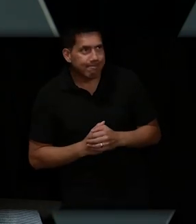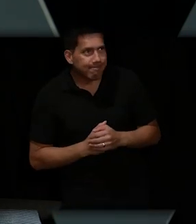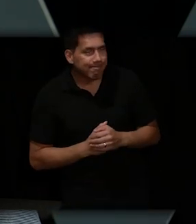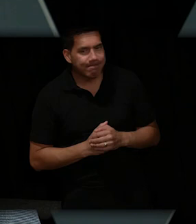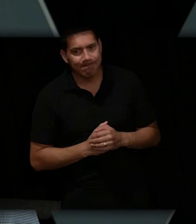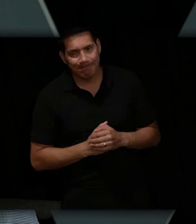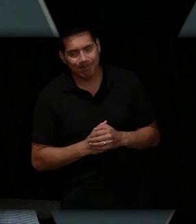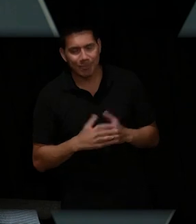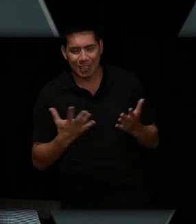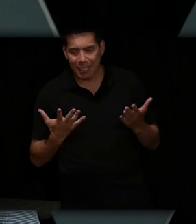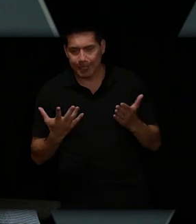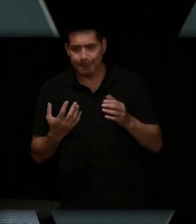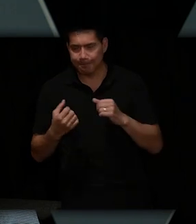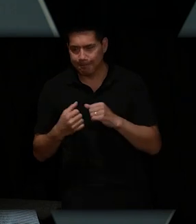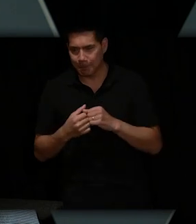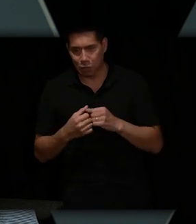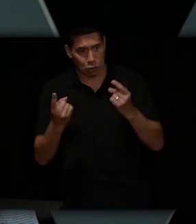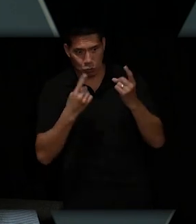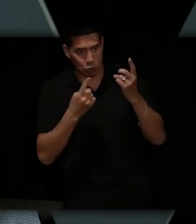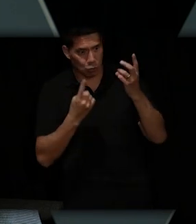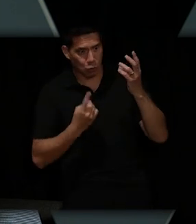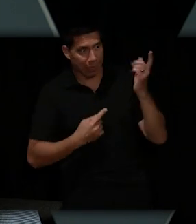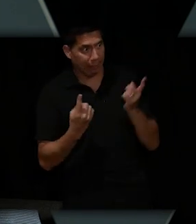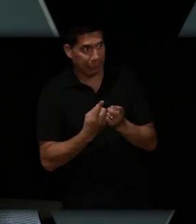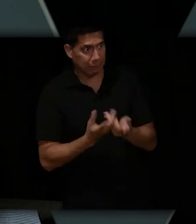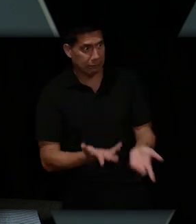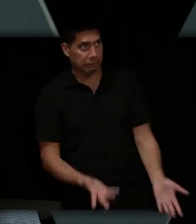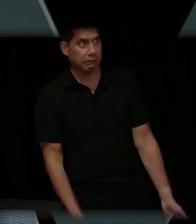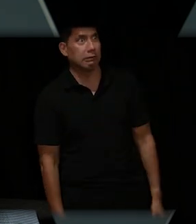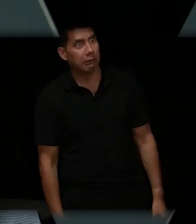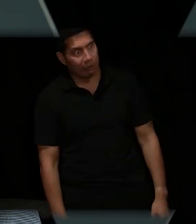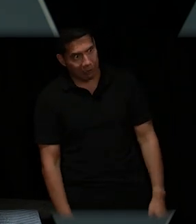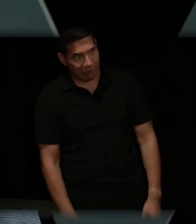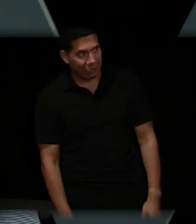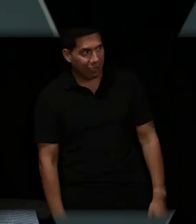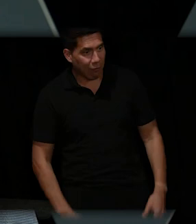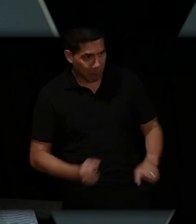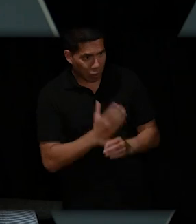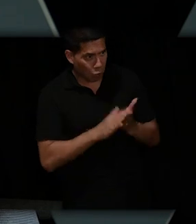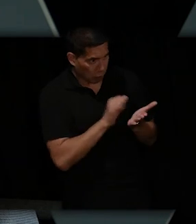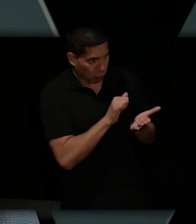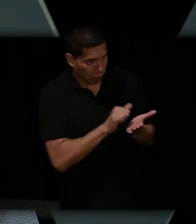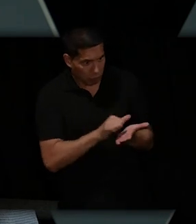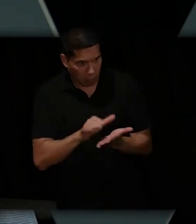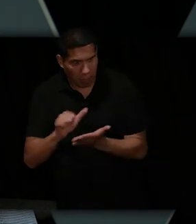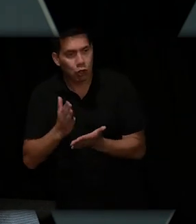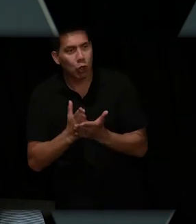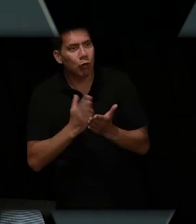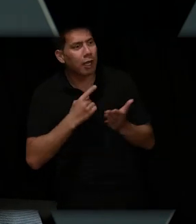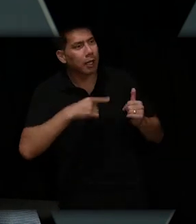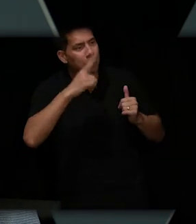It takes so many things going right. It's essentially people have said this before, but